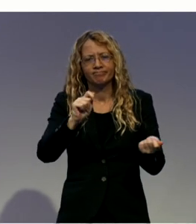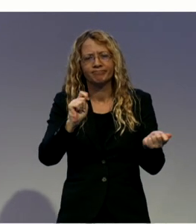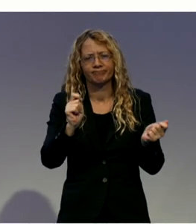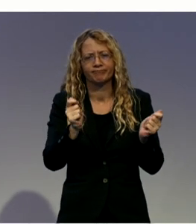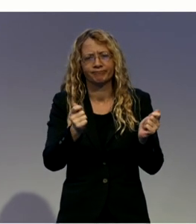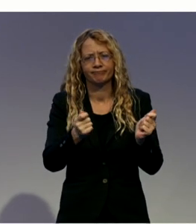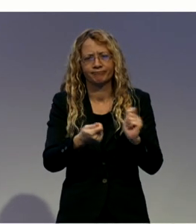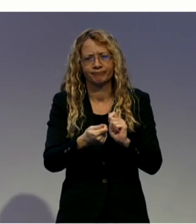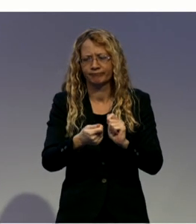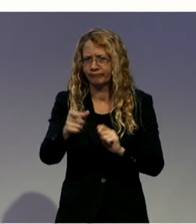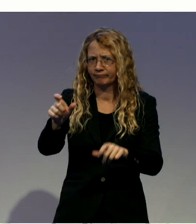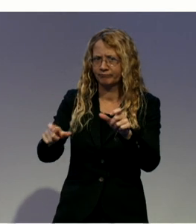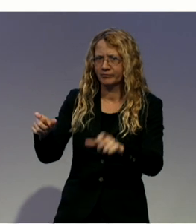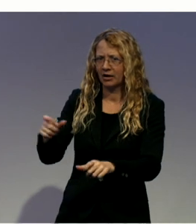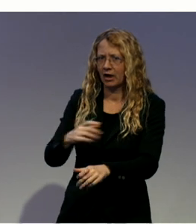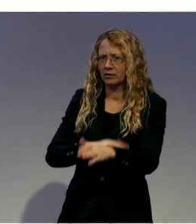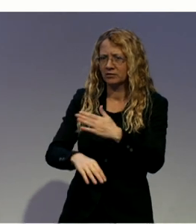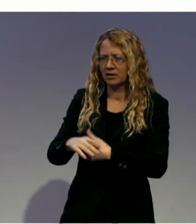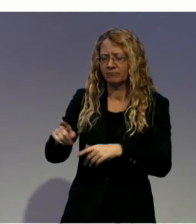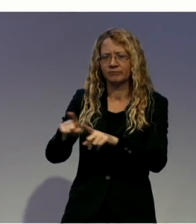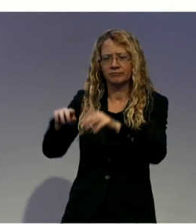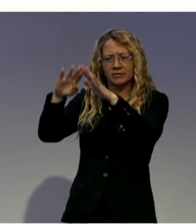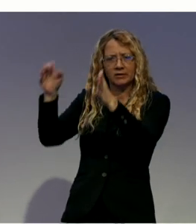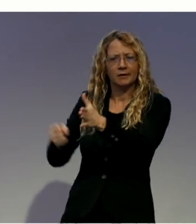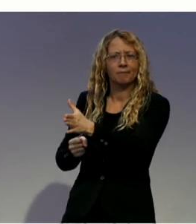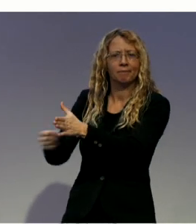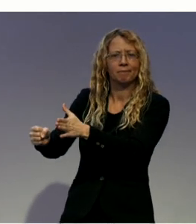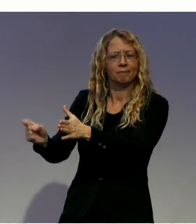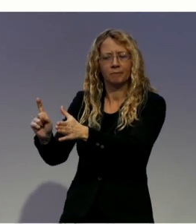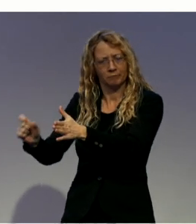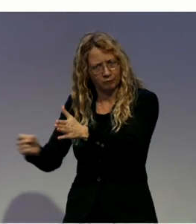of course, how to finance ourselves? Well, now the budget is around